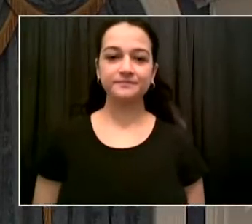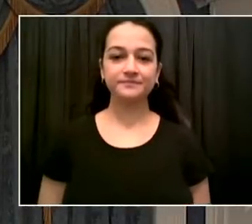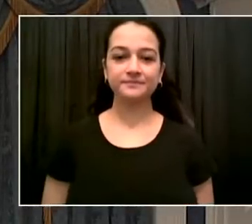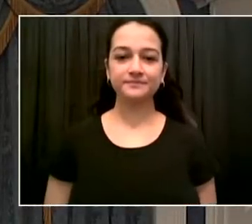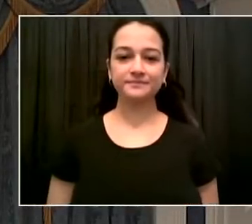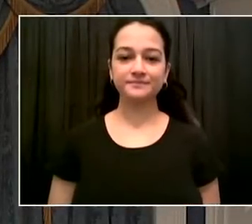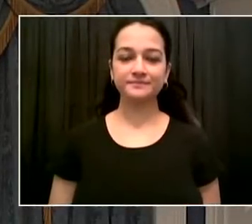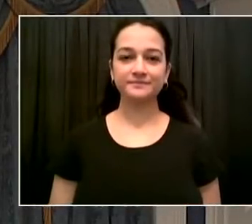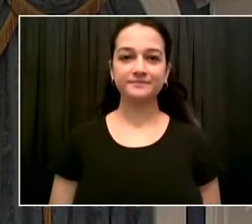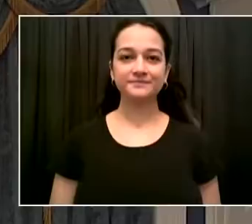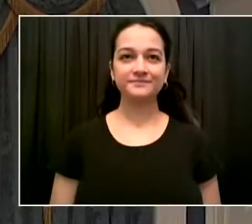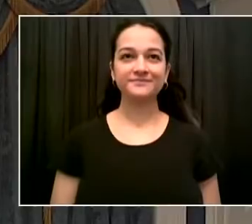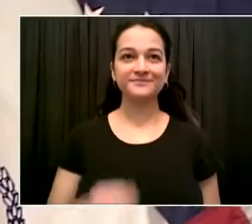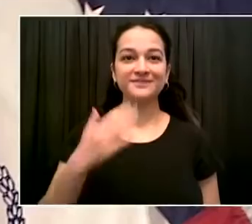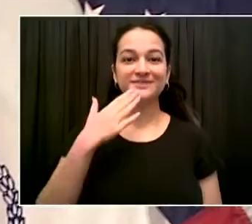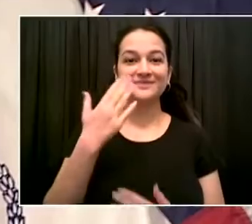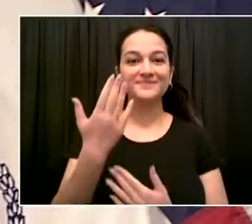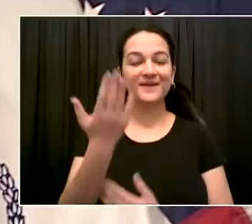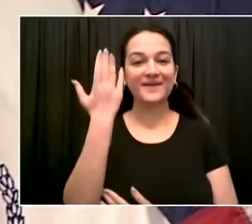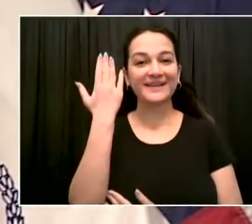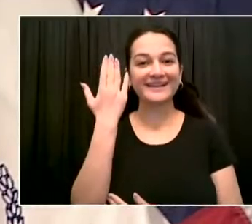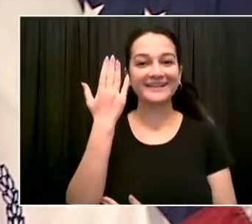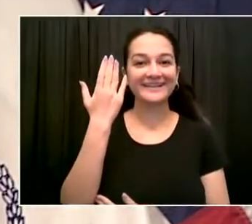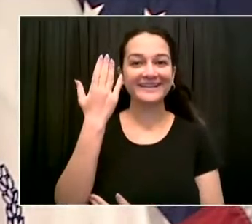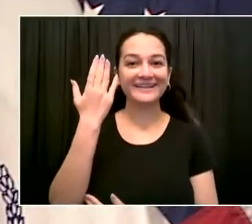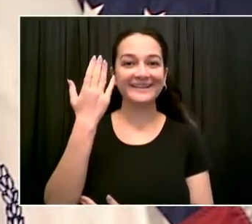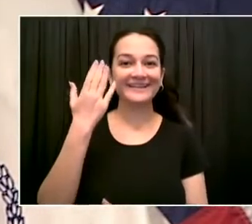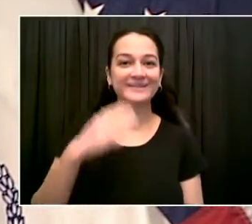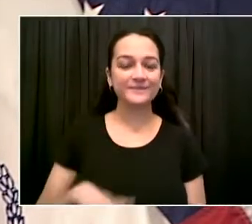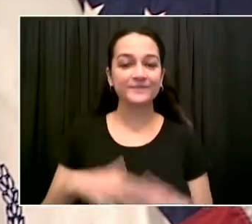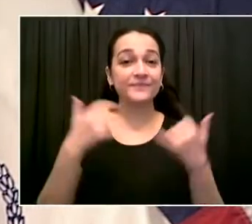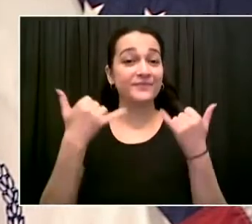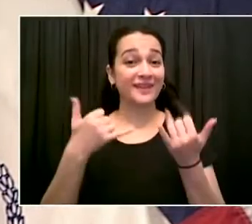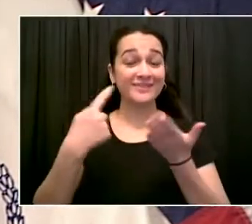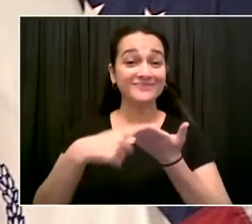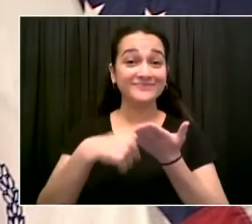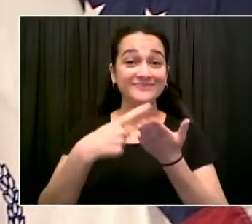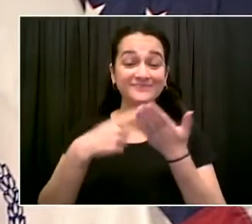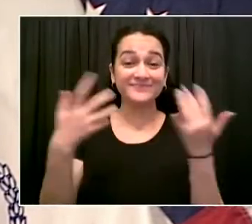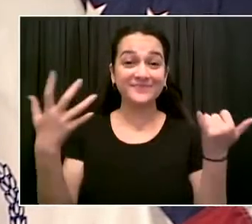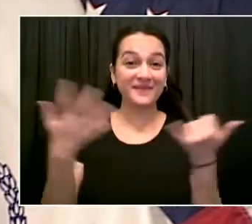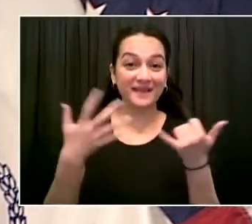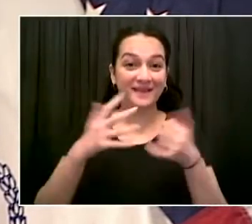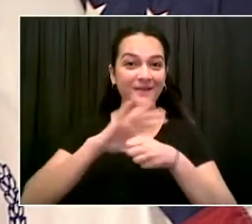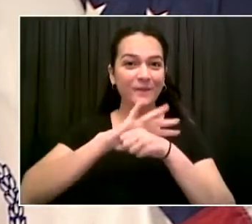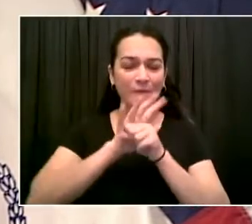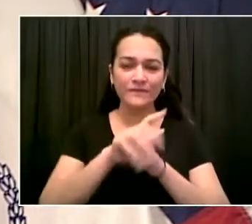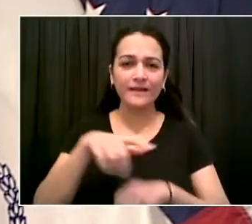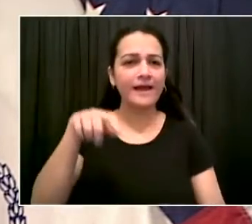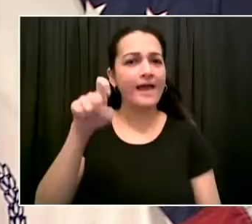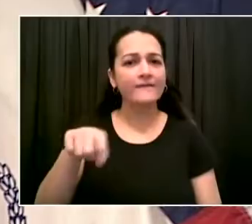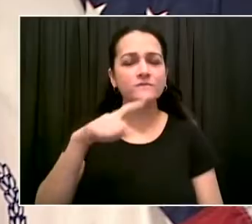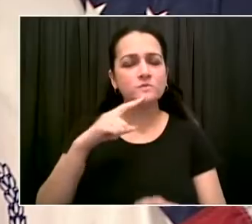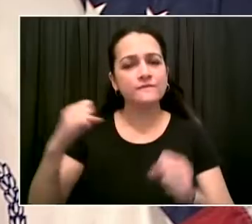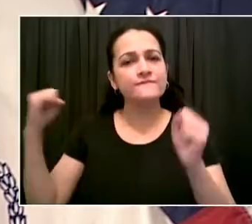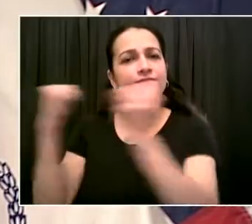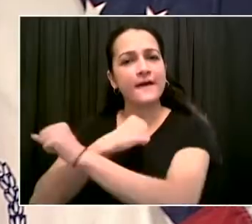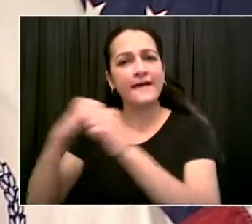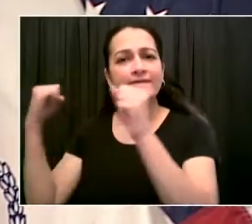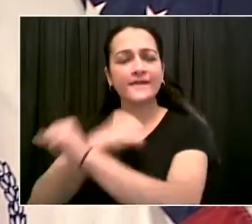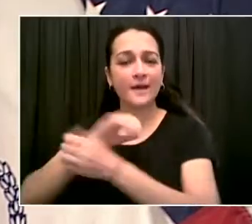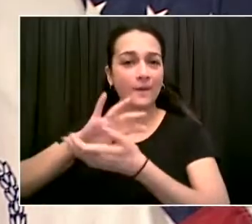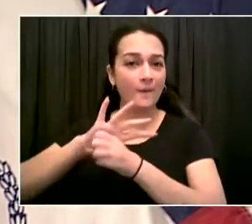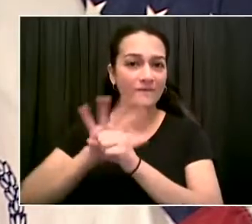Today we're going to focus on the fight against COVID and the new things that we have to do in a new situation. The Delta variant